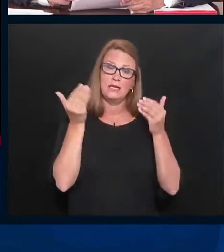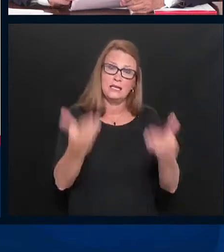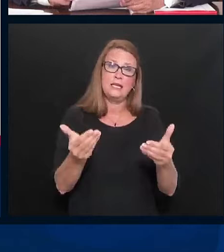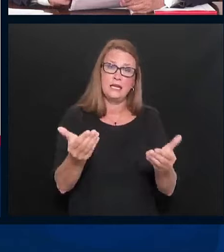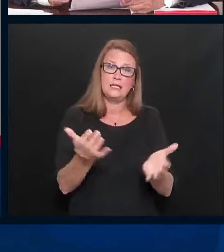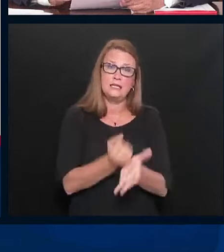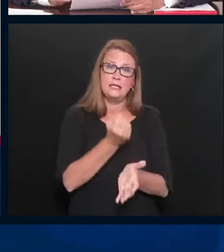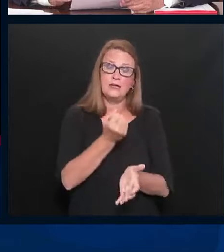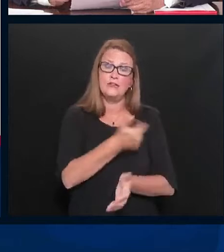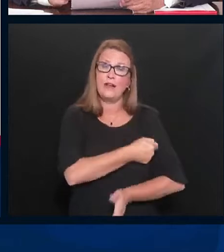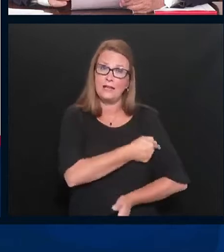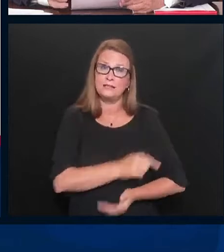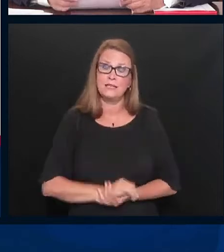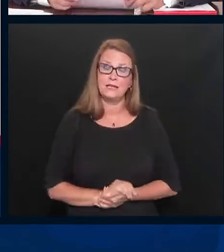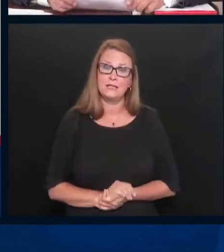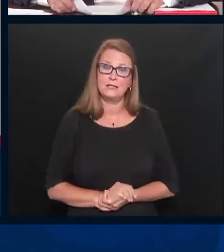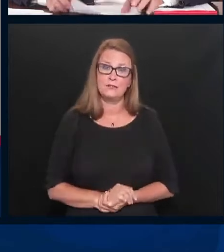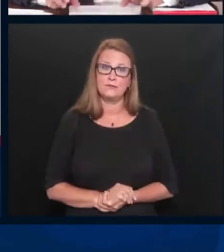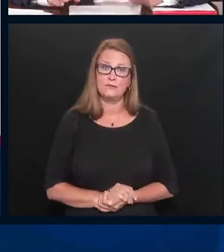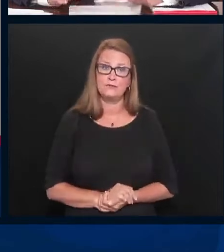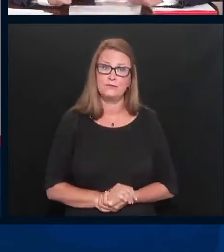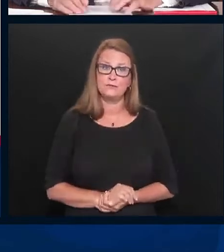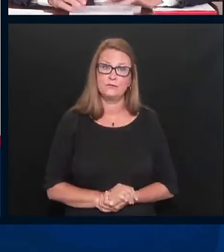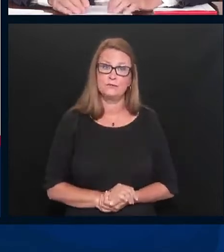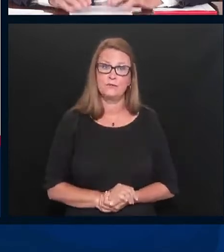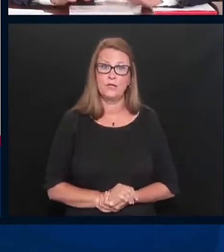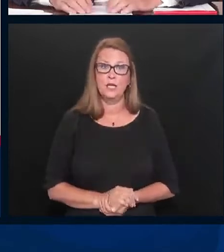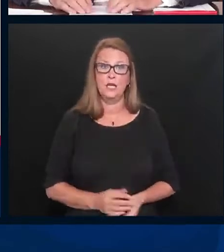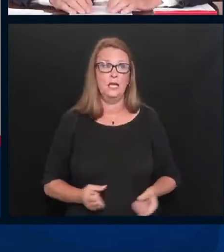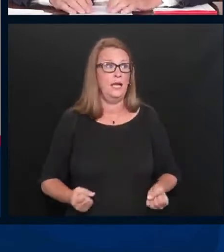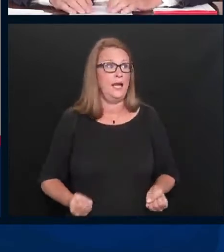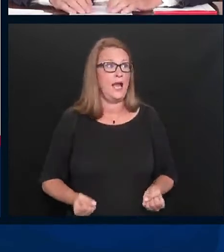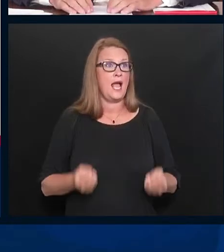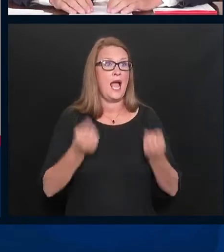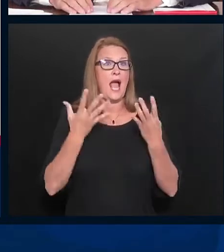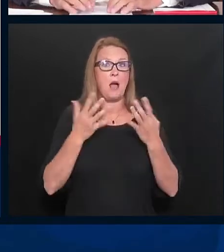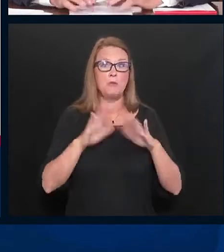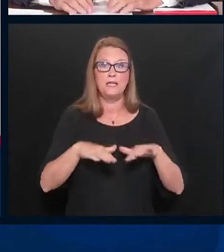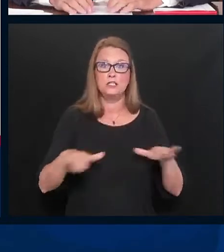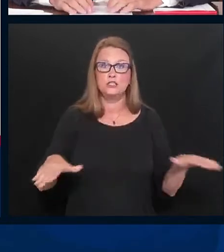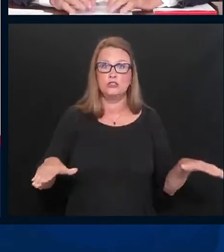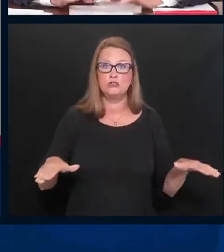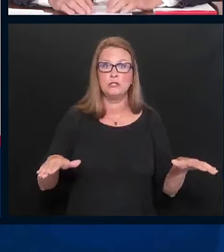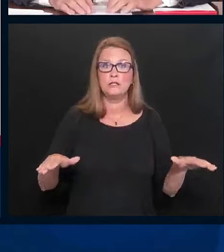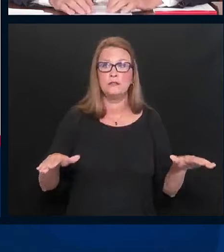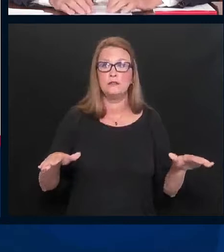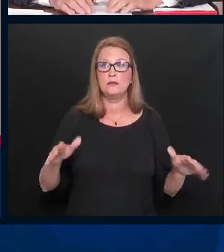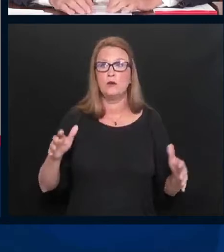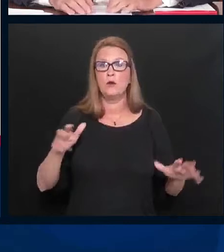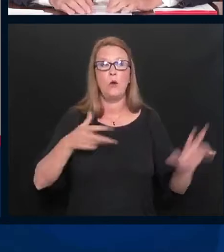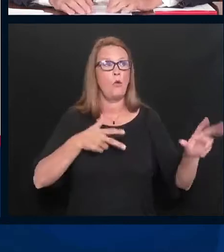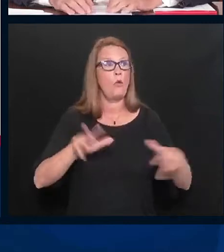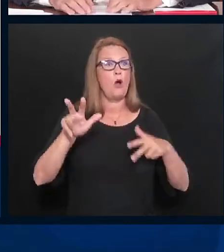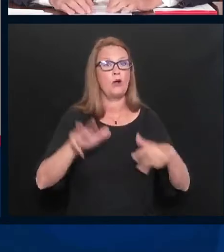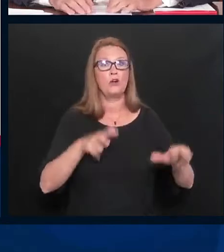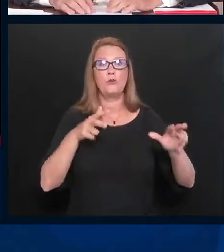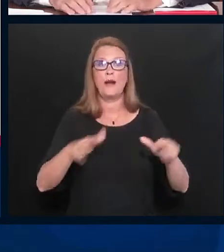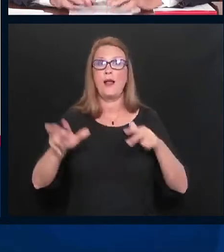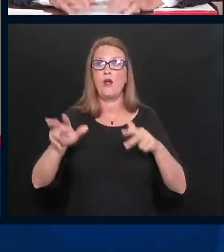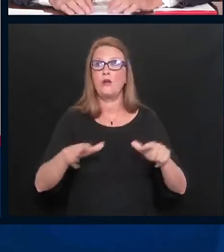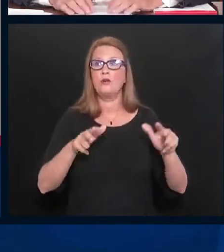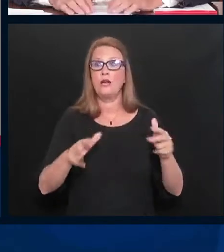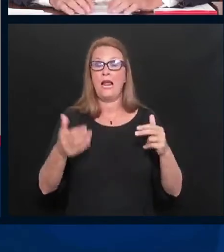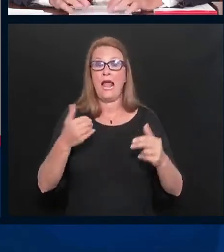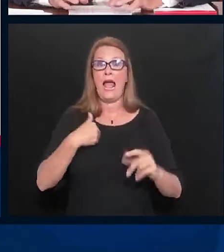kids vaccinated. And no telling how many kids are out there walking around right now